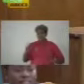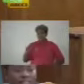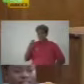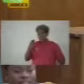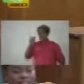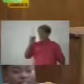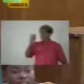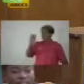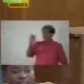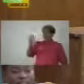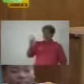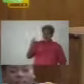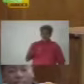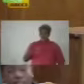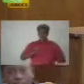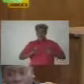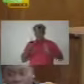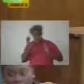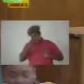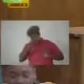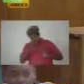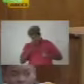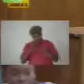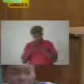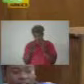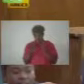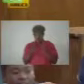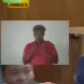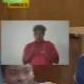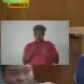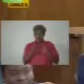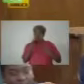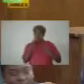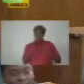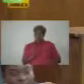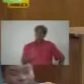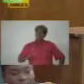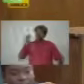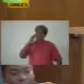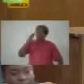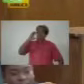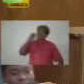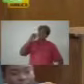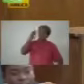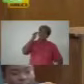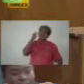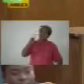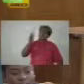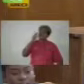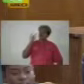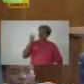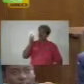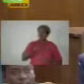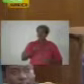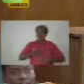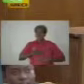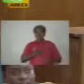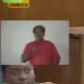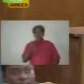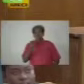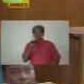manifesto, clear search is on the line, on the internet. They said that they'll do entertainment